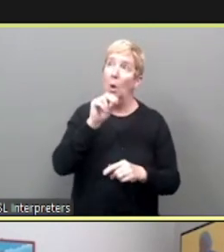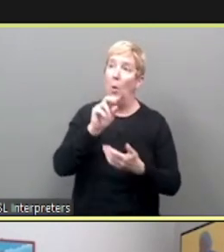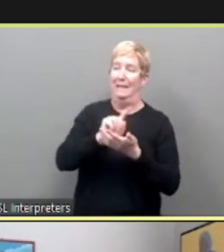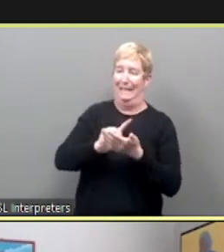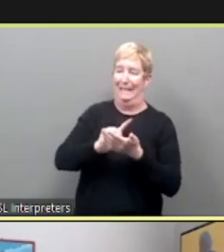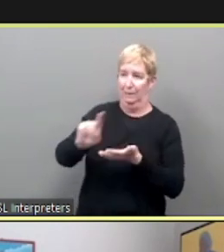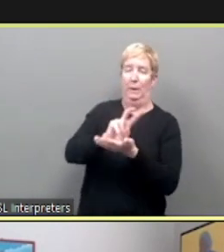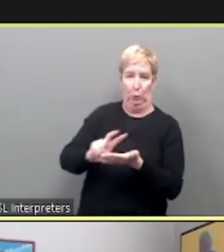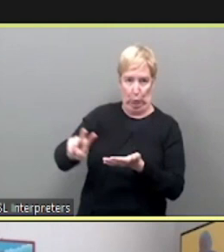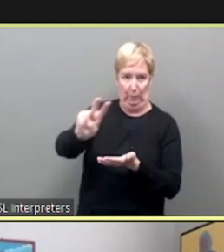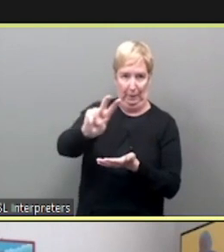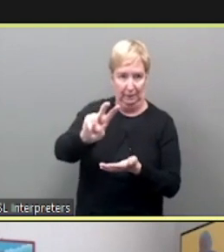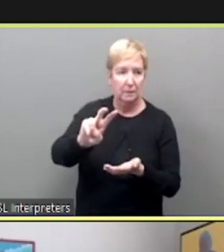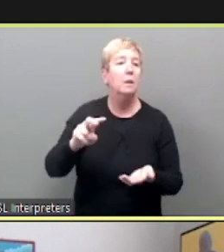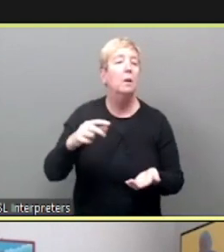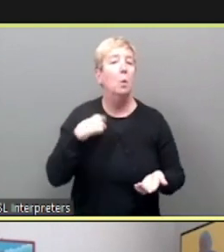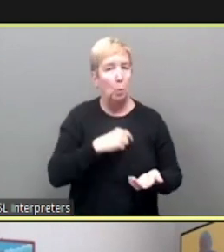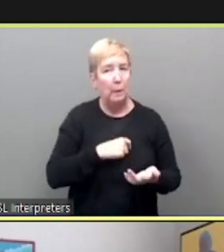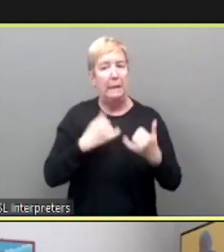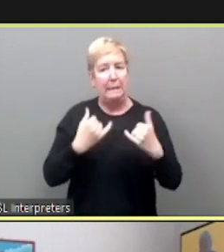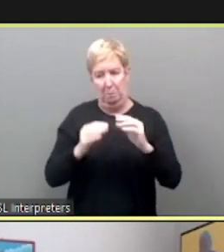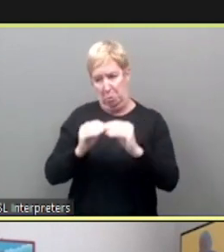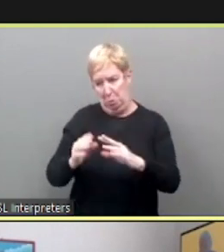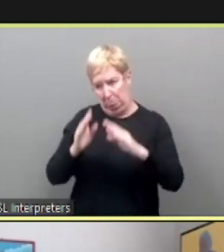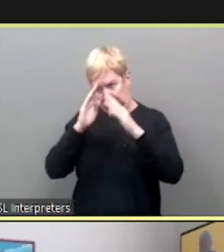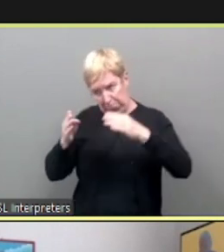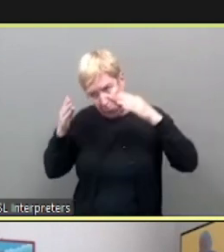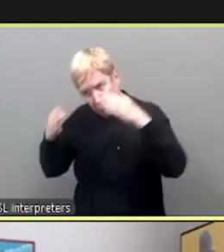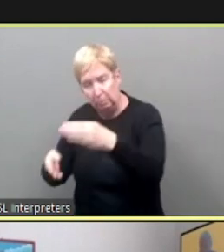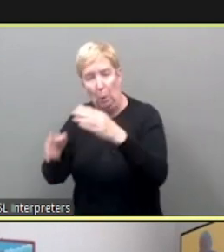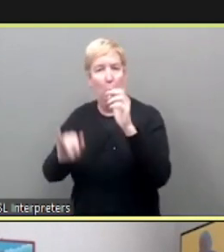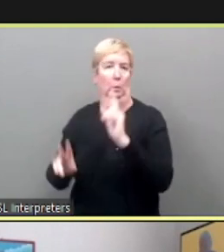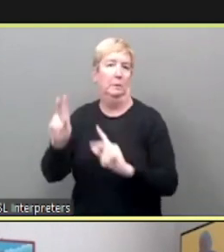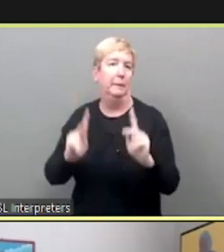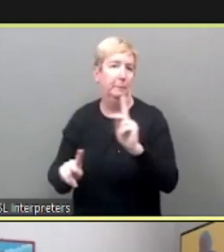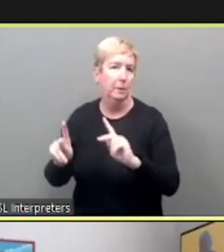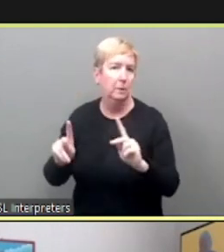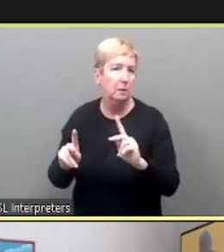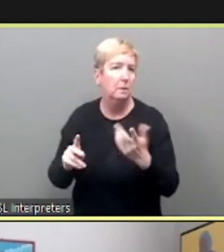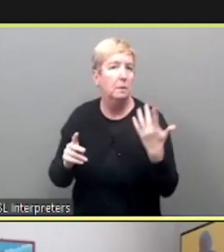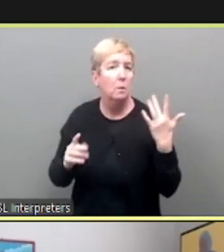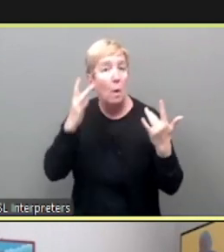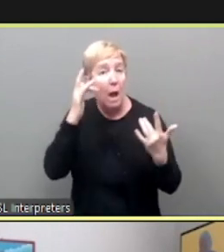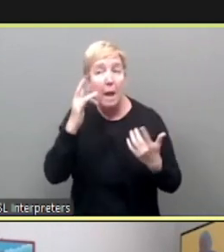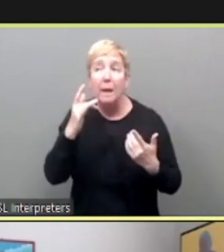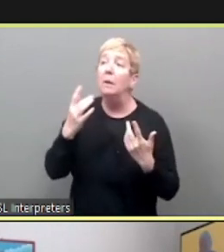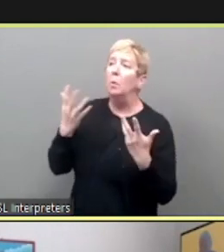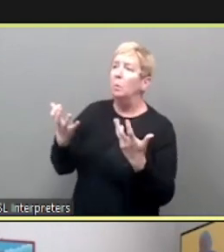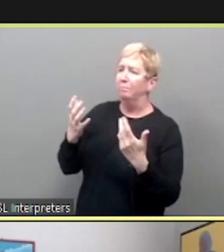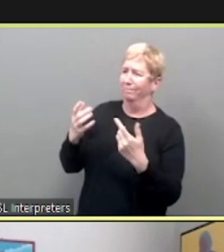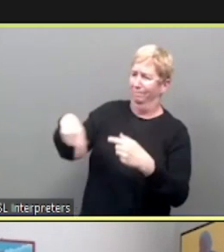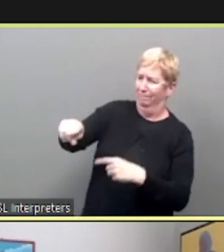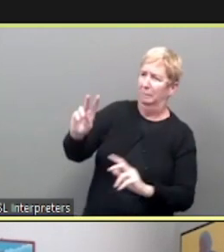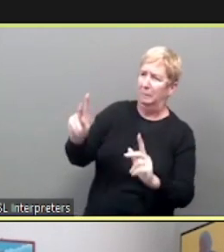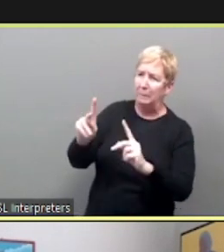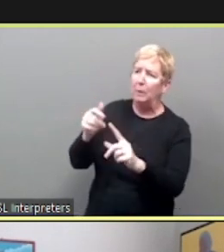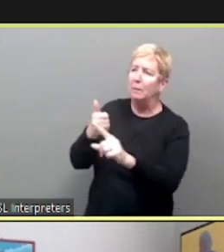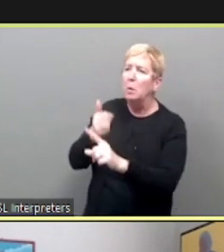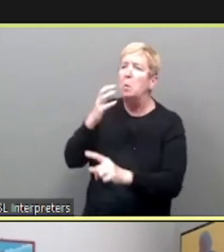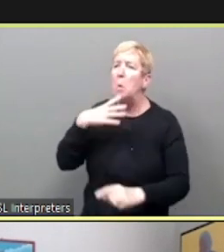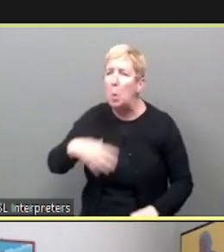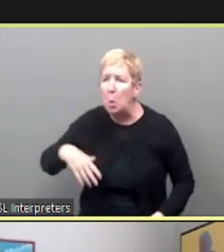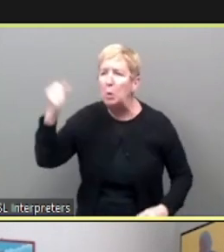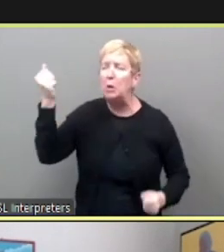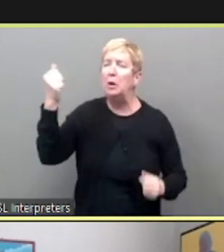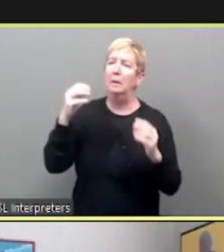weeks are really dedicated to them, because we want to make sure that the older people who are more vulnerable to COVID